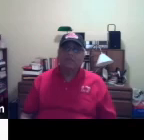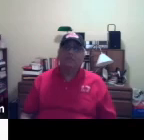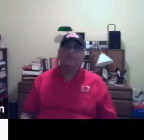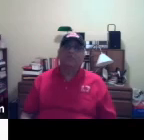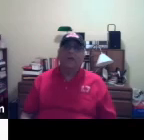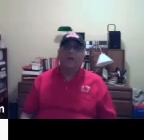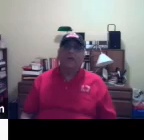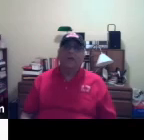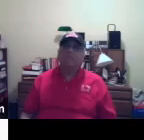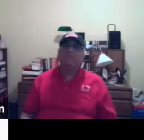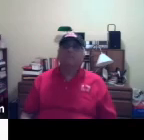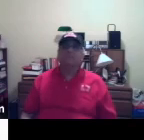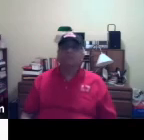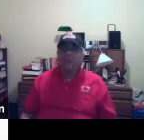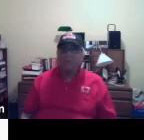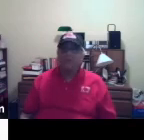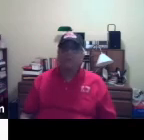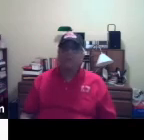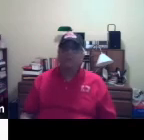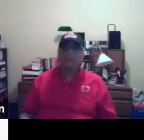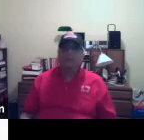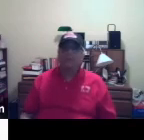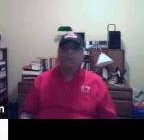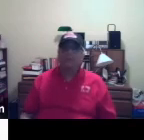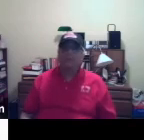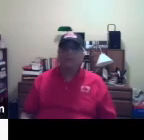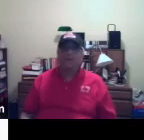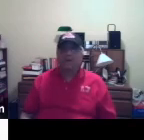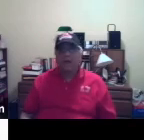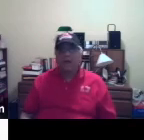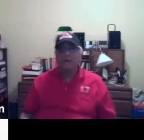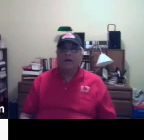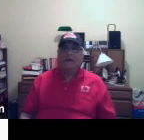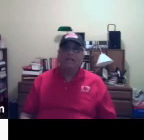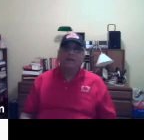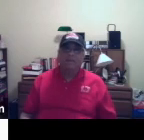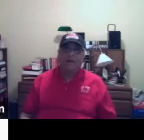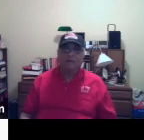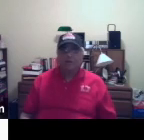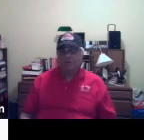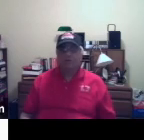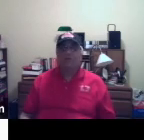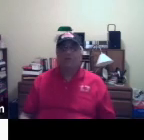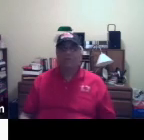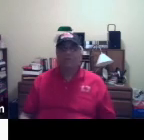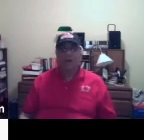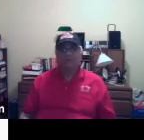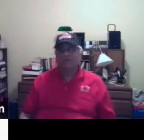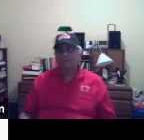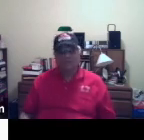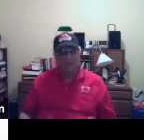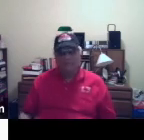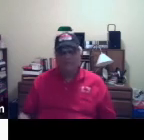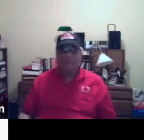and you often you step into a professor's office to ask their help and their advice. Usually it's about classes,